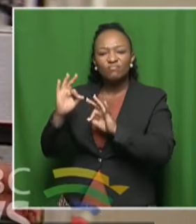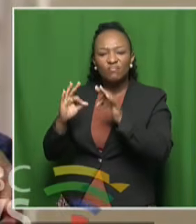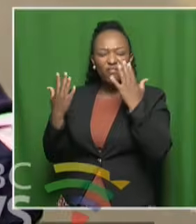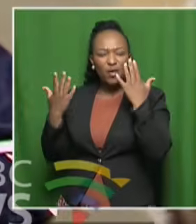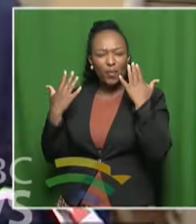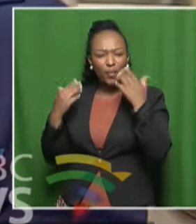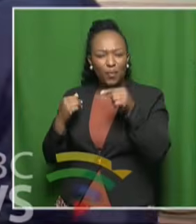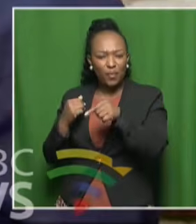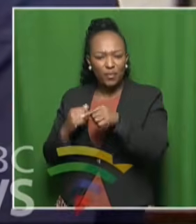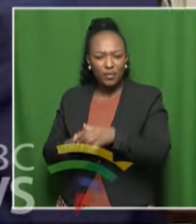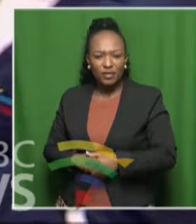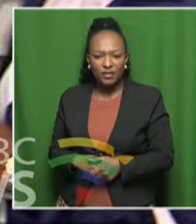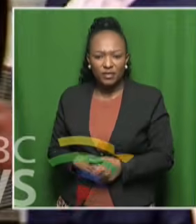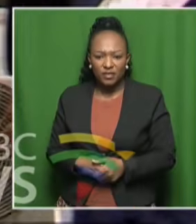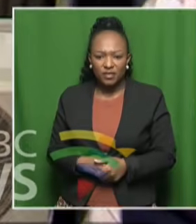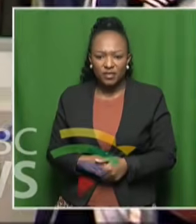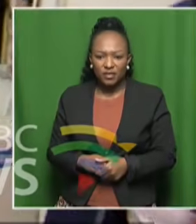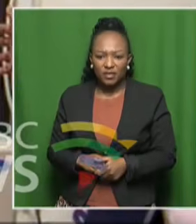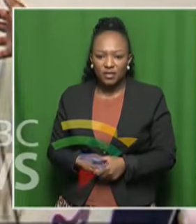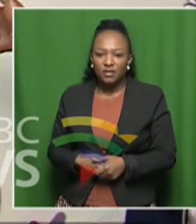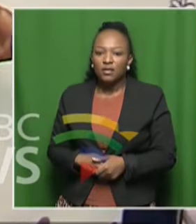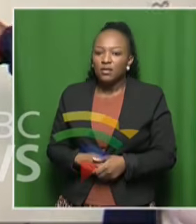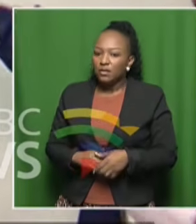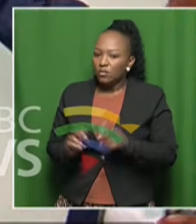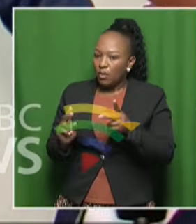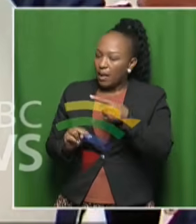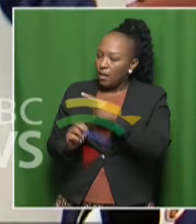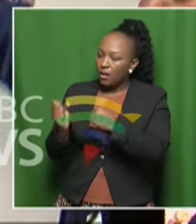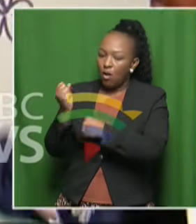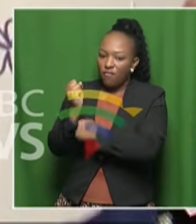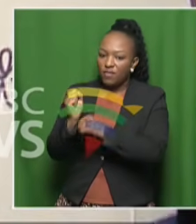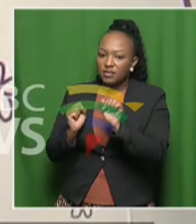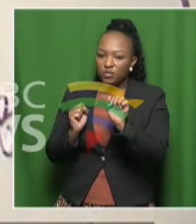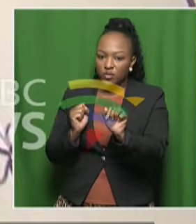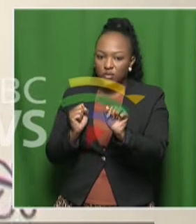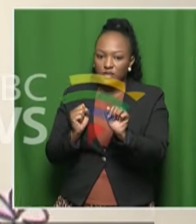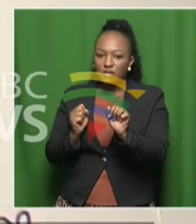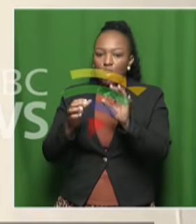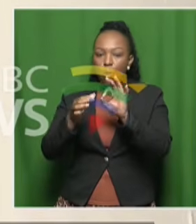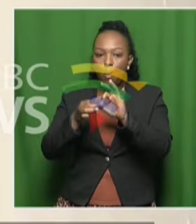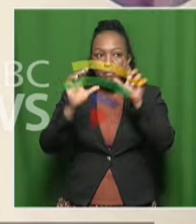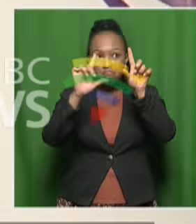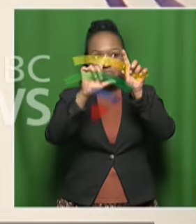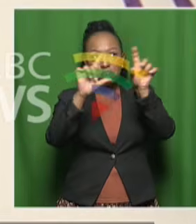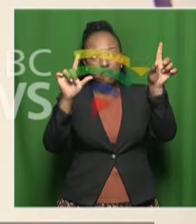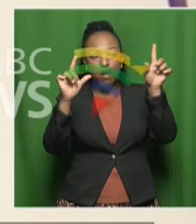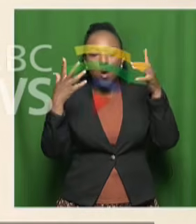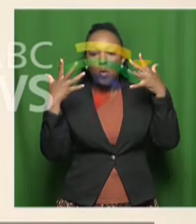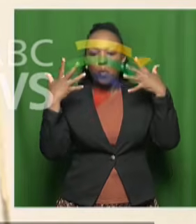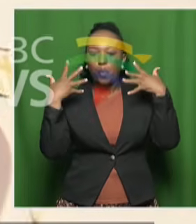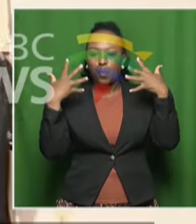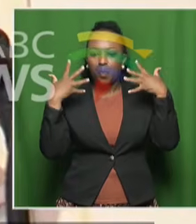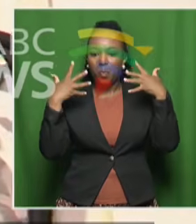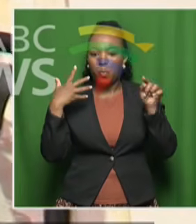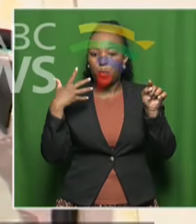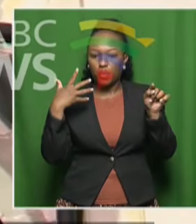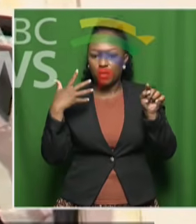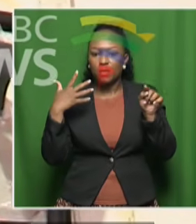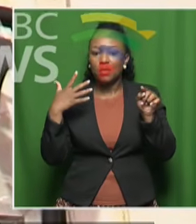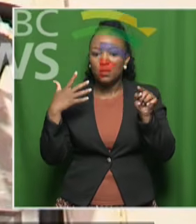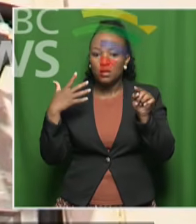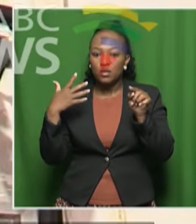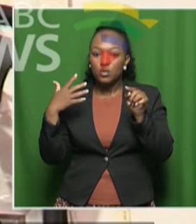Yes. This is the one that you guys know from your offices. This is our domestic air conditioner. And then we have different sizes. As you can see